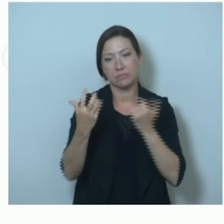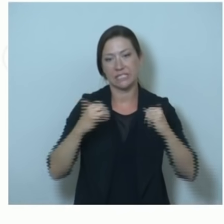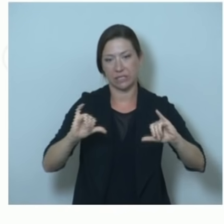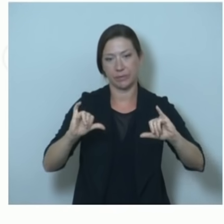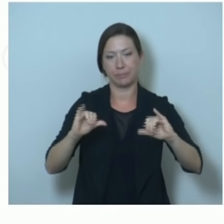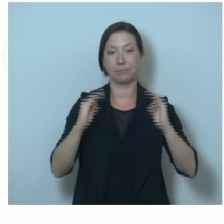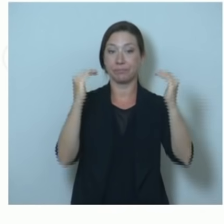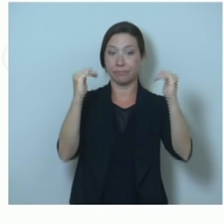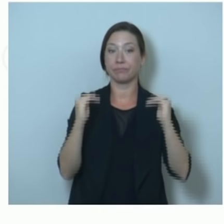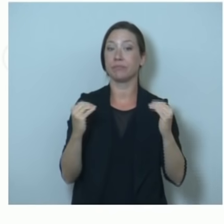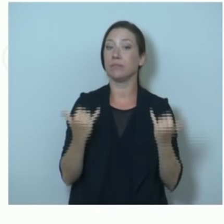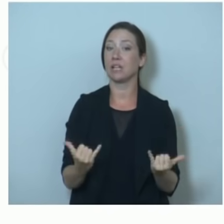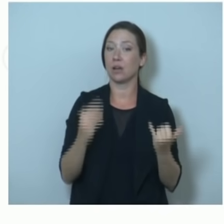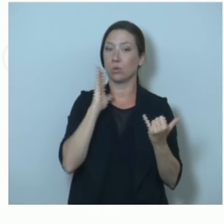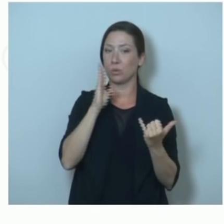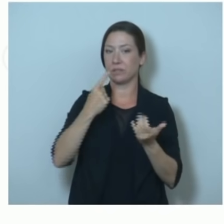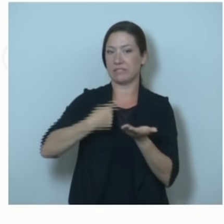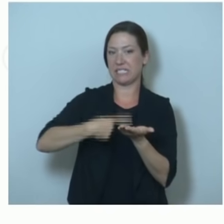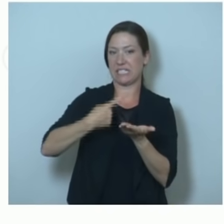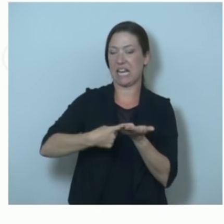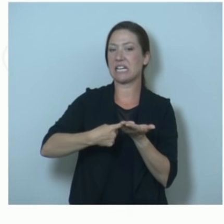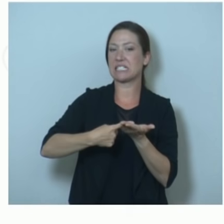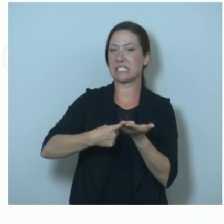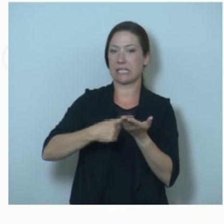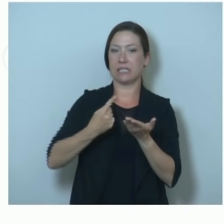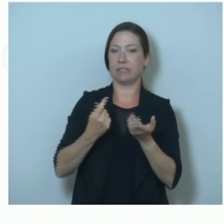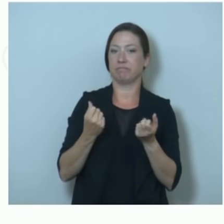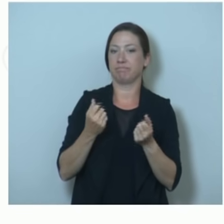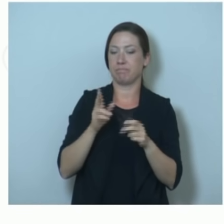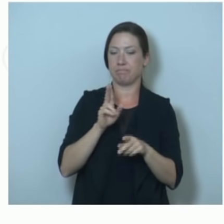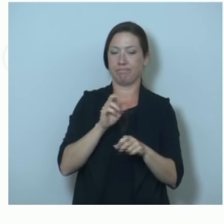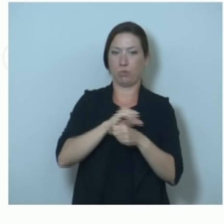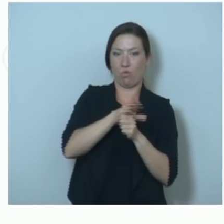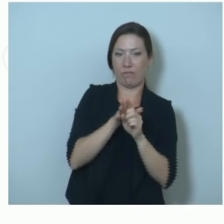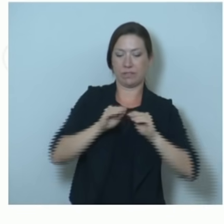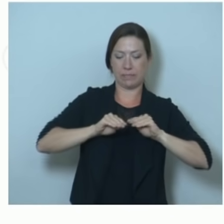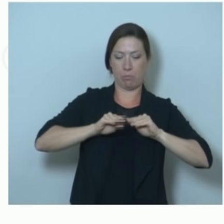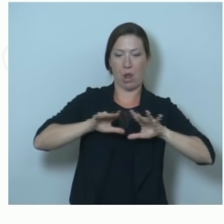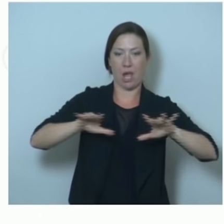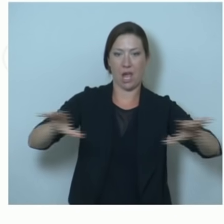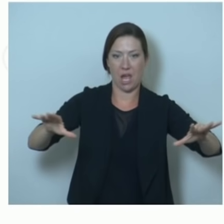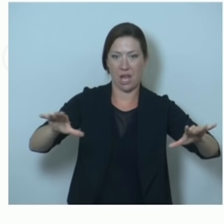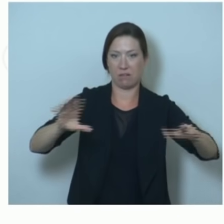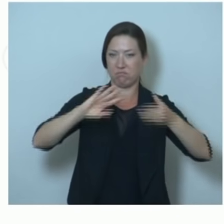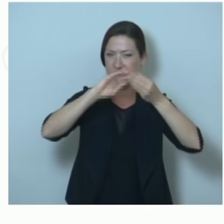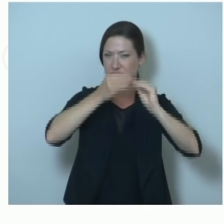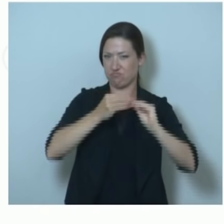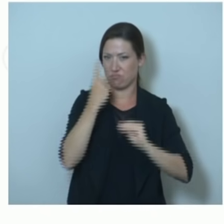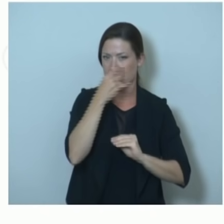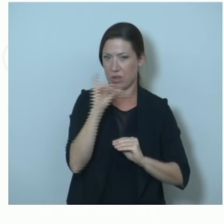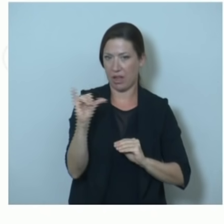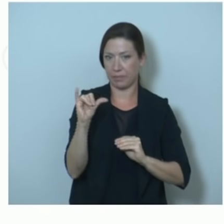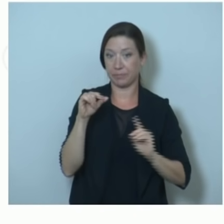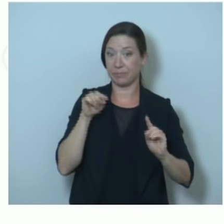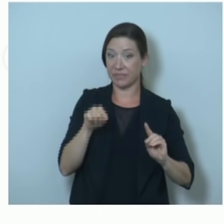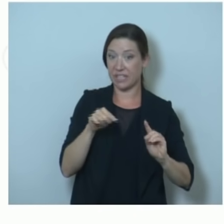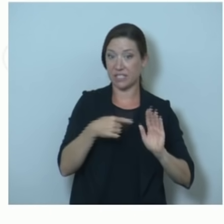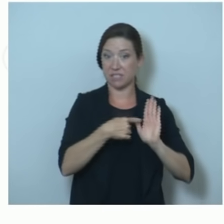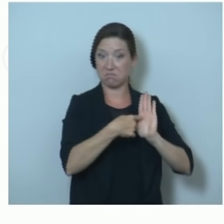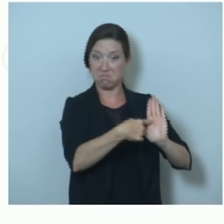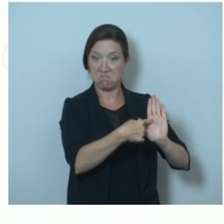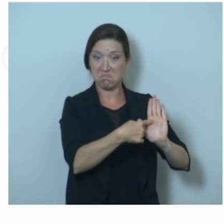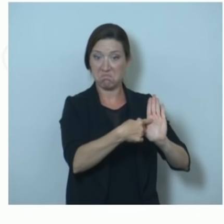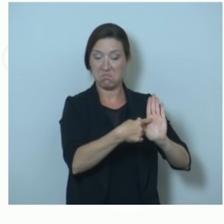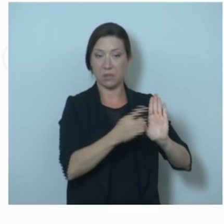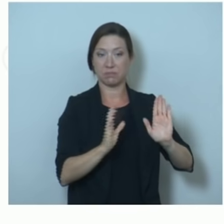rate. And, you know, if you look at this graph, it goes back to late March. Actually, the very first spread